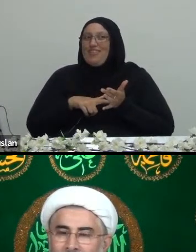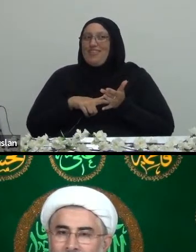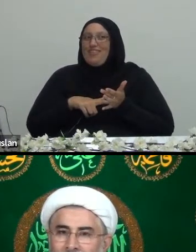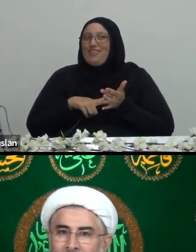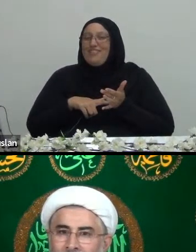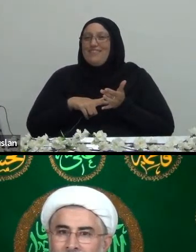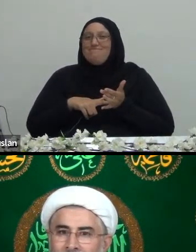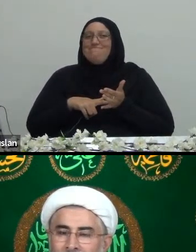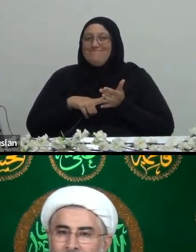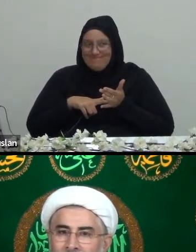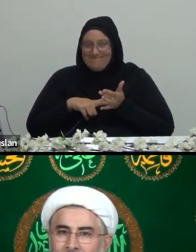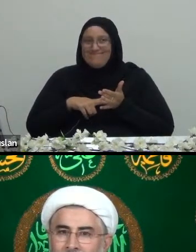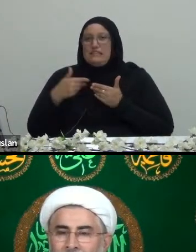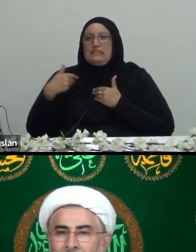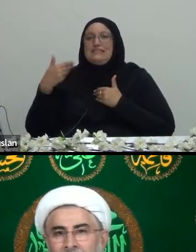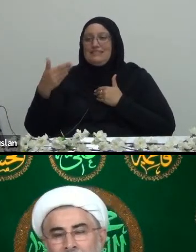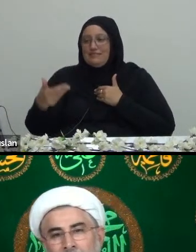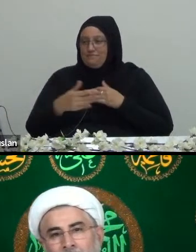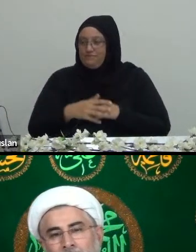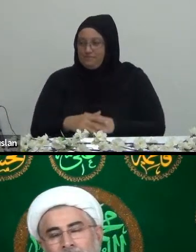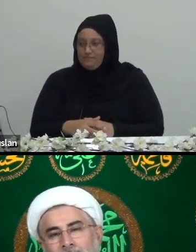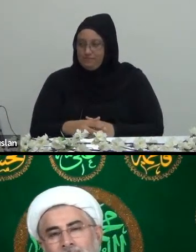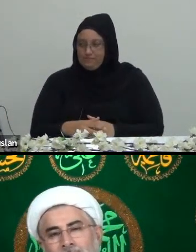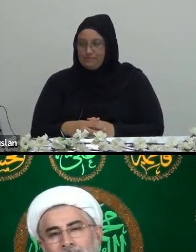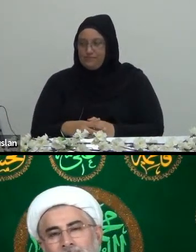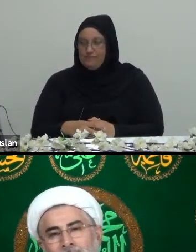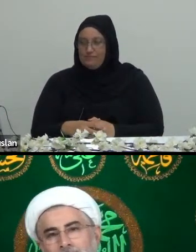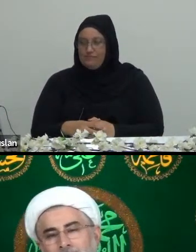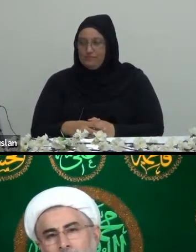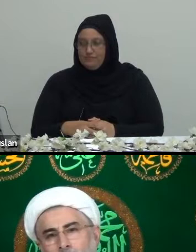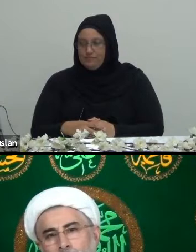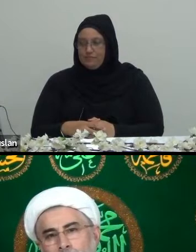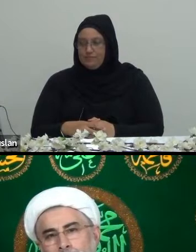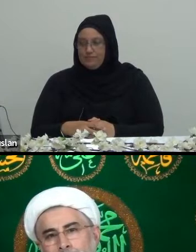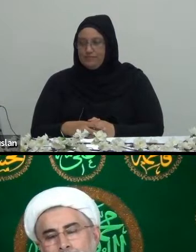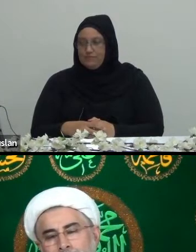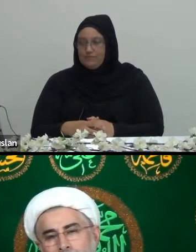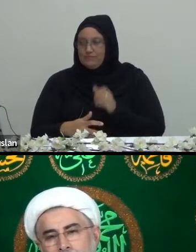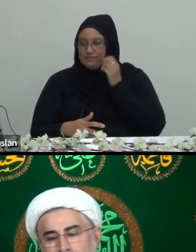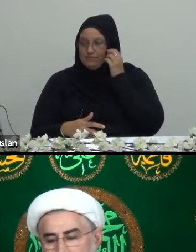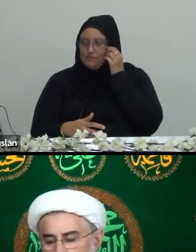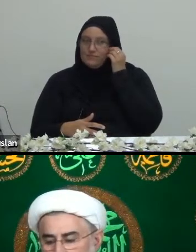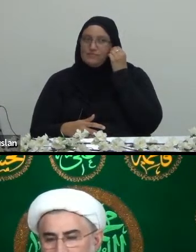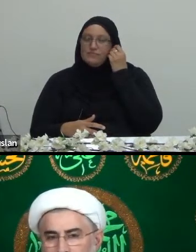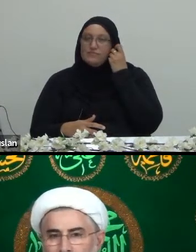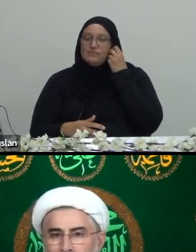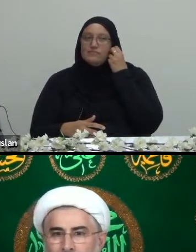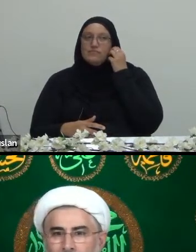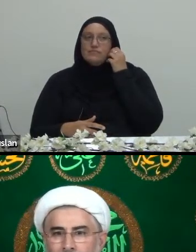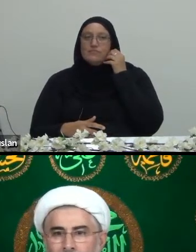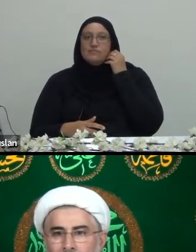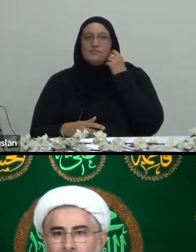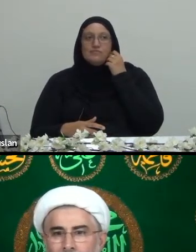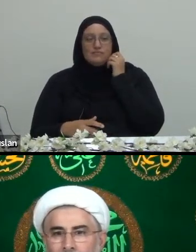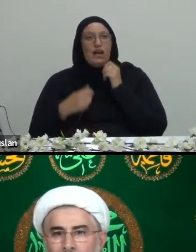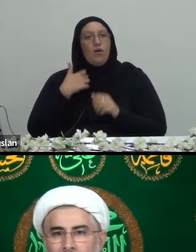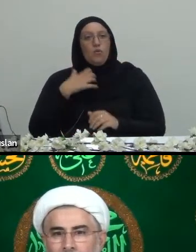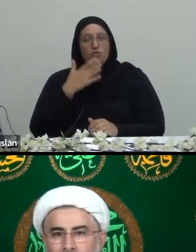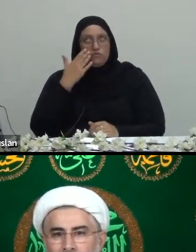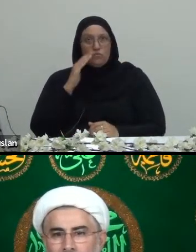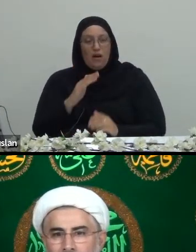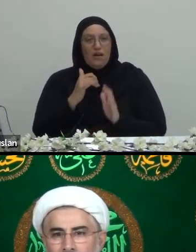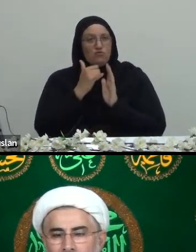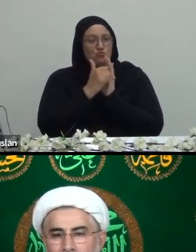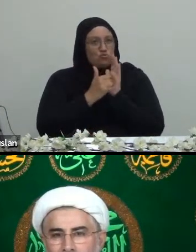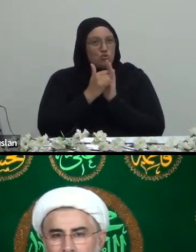few really technical questions as we go through now. And I'd just like to remind everybody on Facebook, on YouTube,